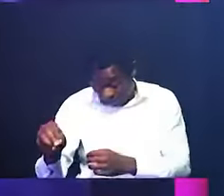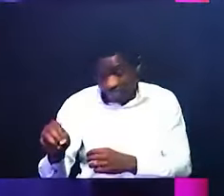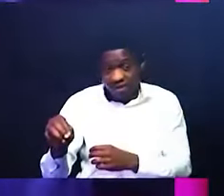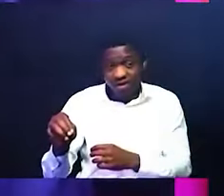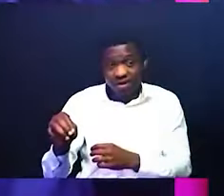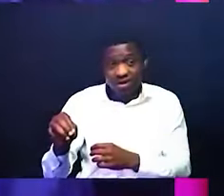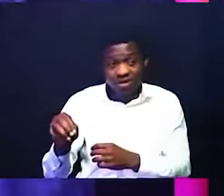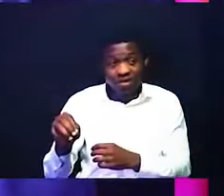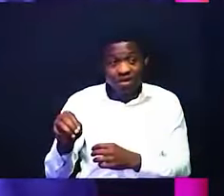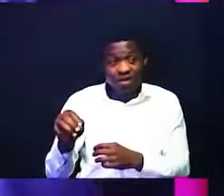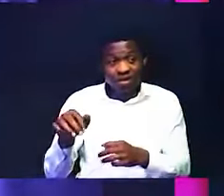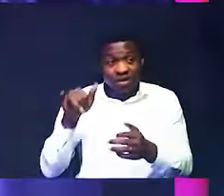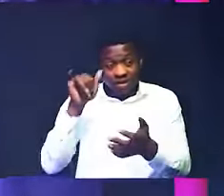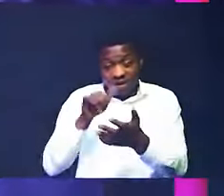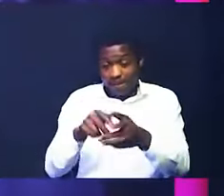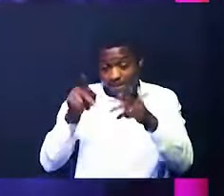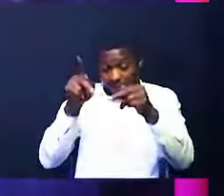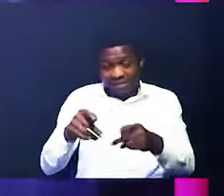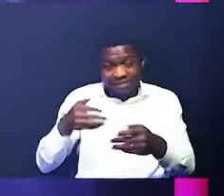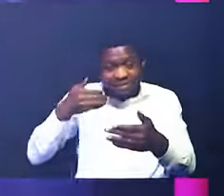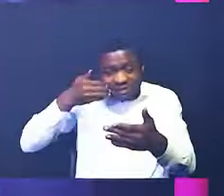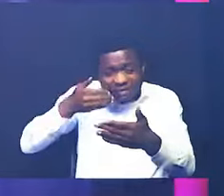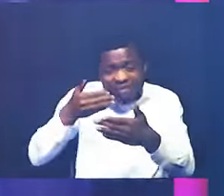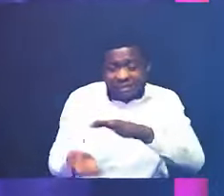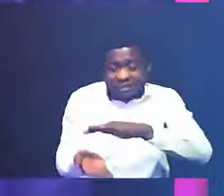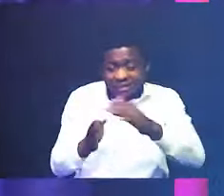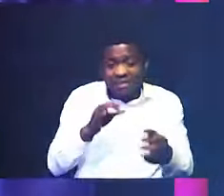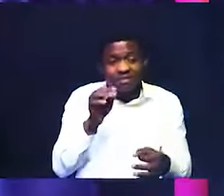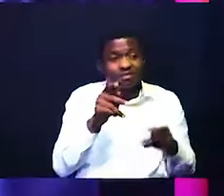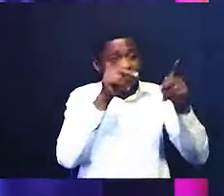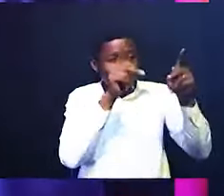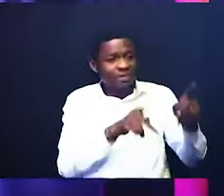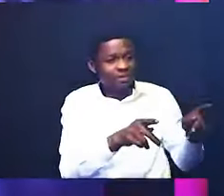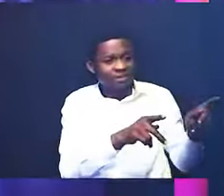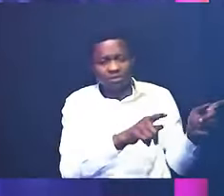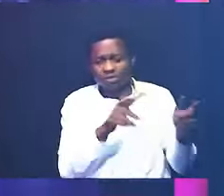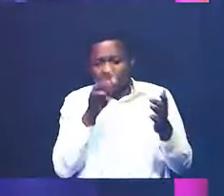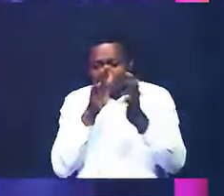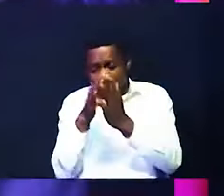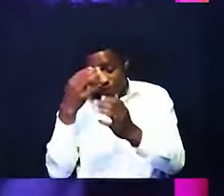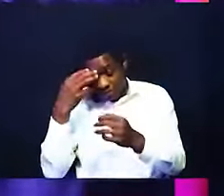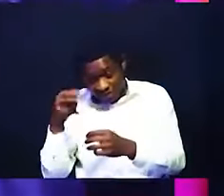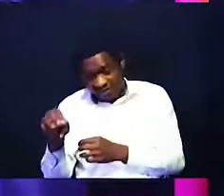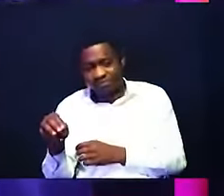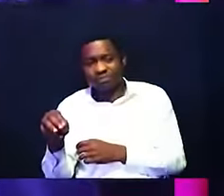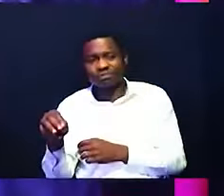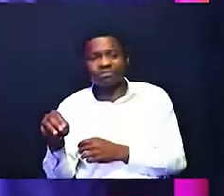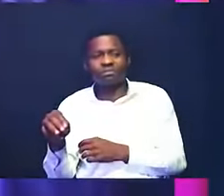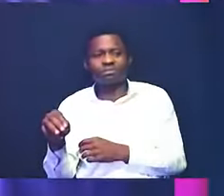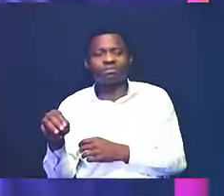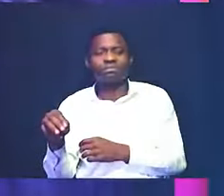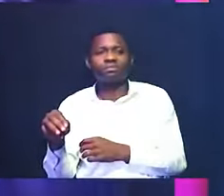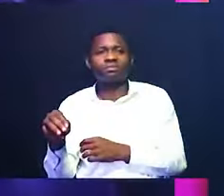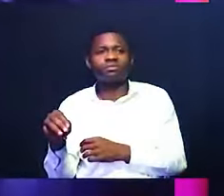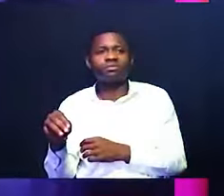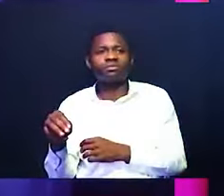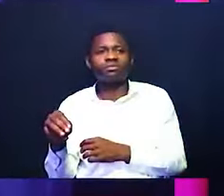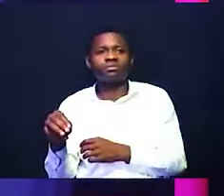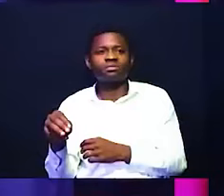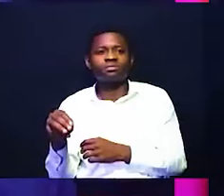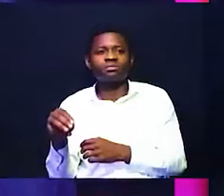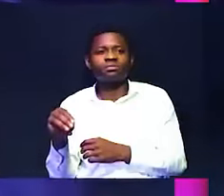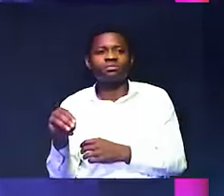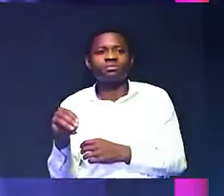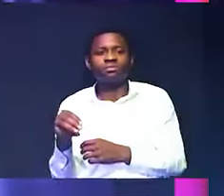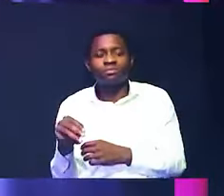Nansonia, what didn't work quite common the kumfui? Say, you were both for demophobia or homano, a pimu bakumpoa. Sent to